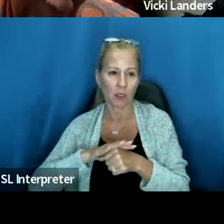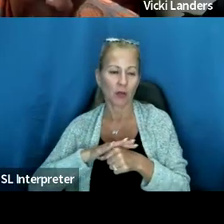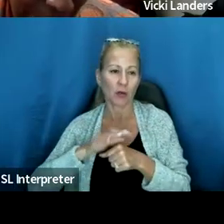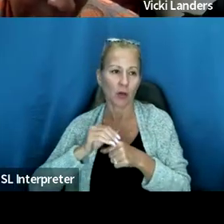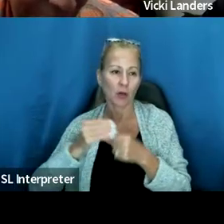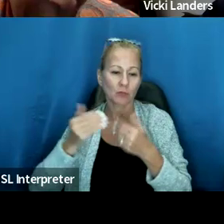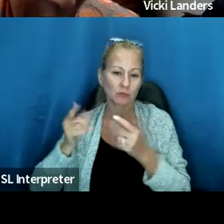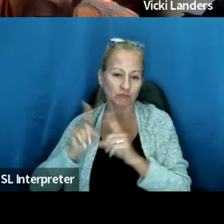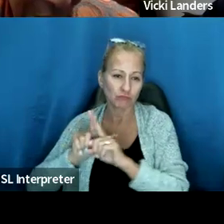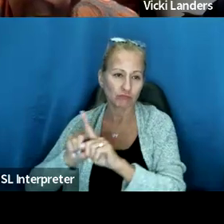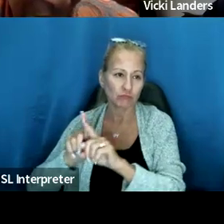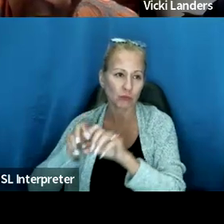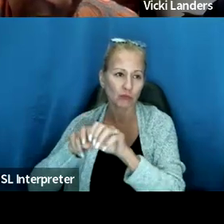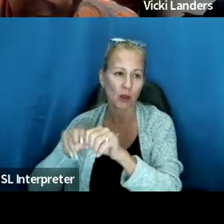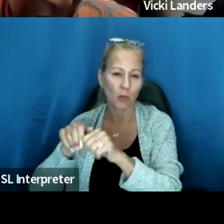with them.